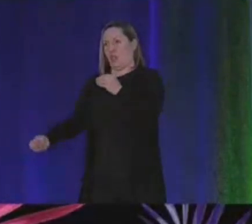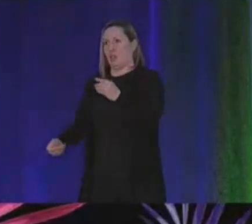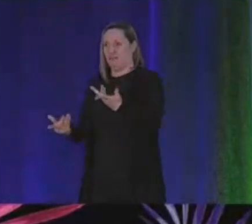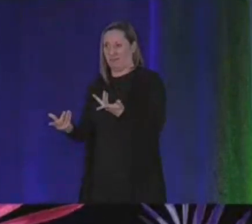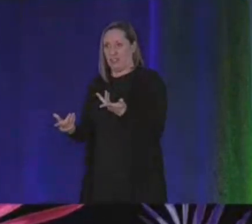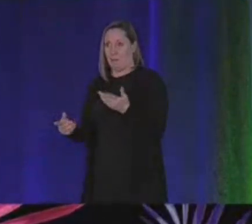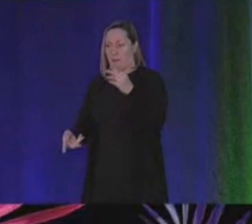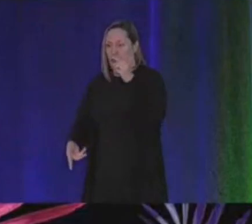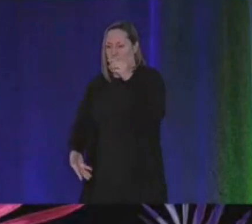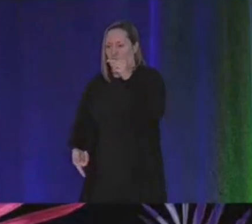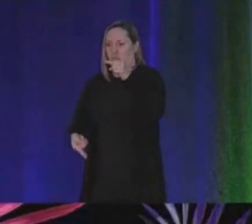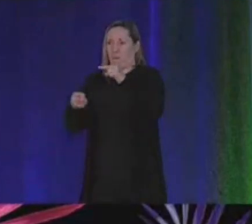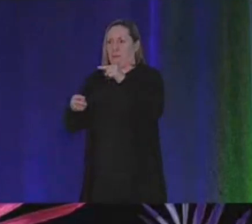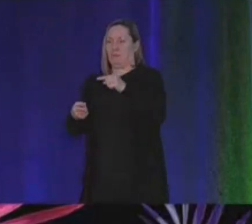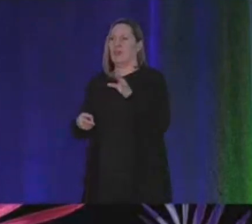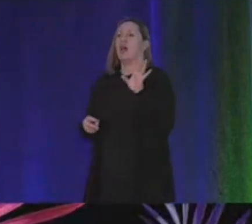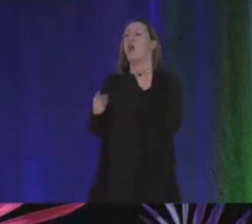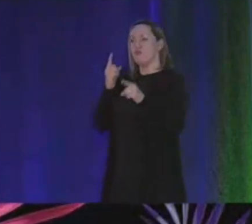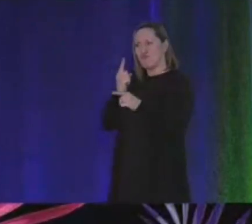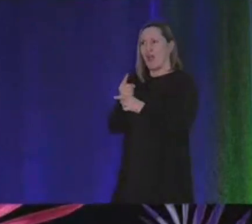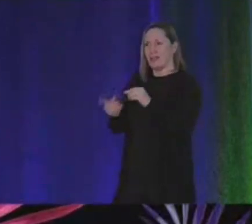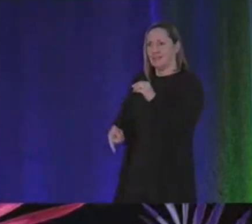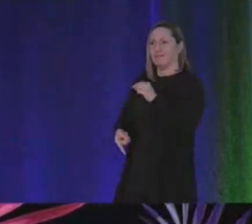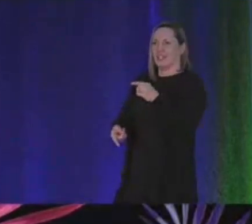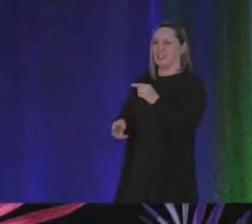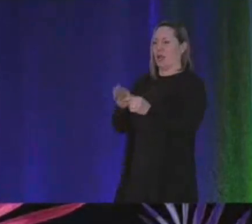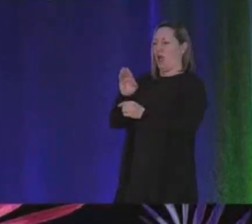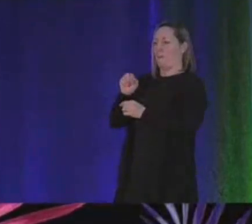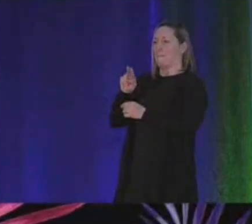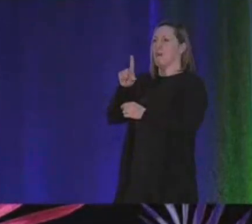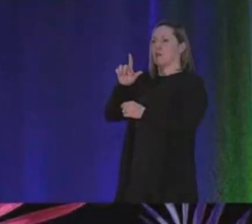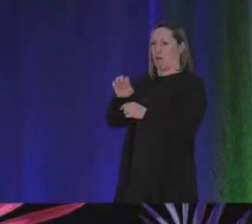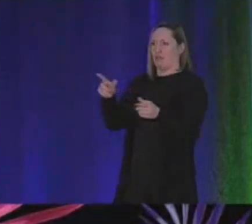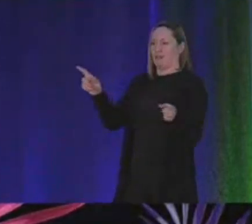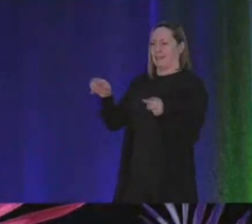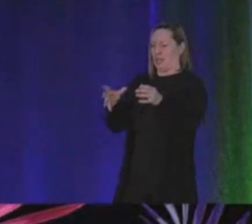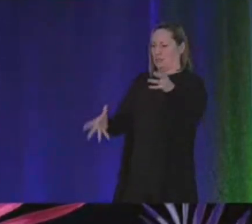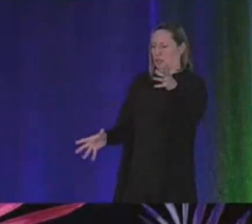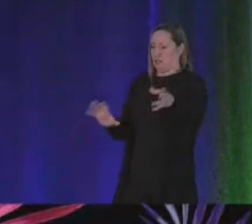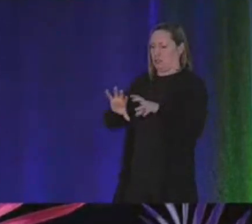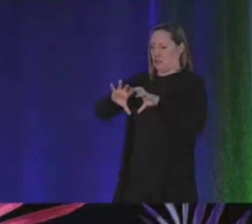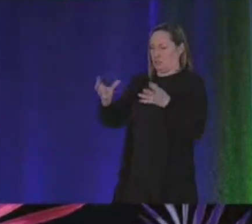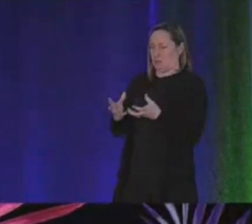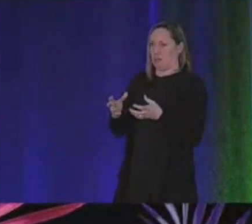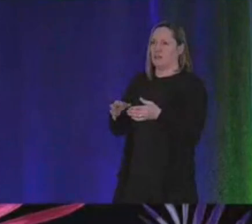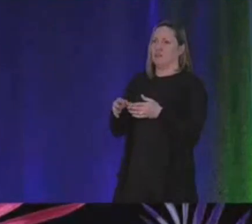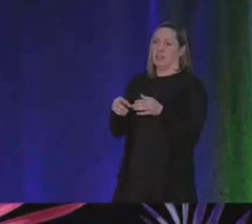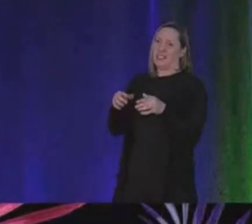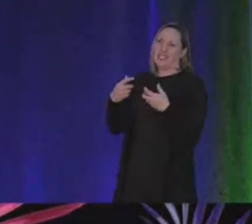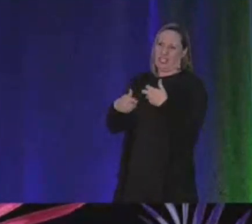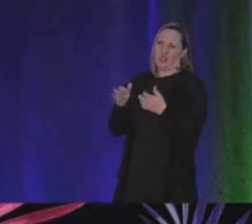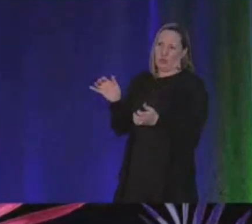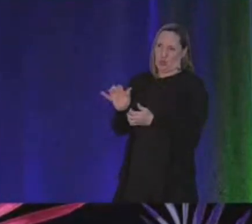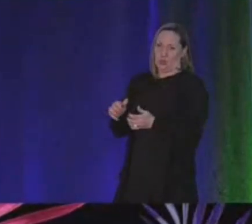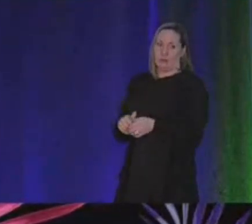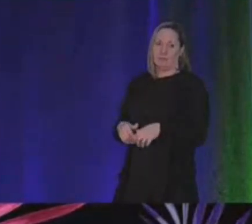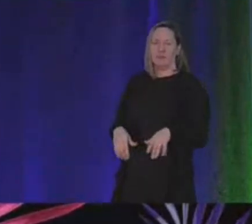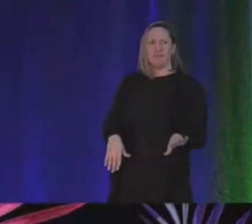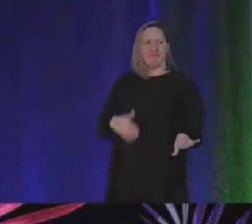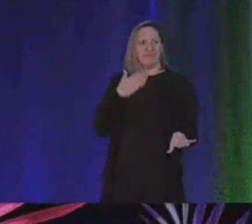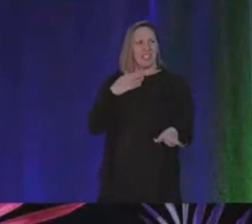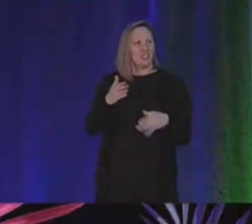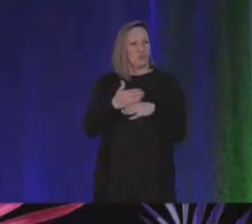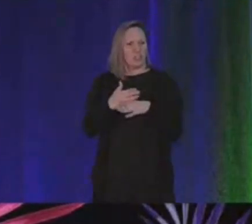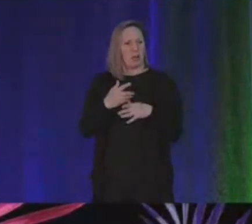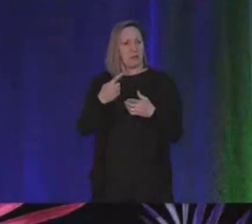Yeah, exactly. It's the bundle size is another issue too. Like if you remove all these, the bundle size is going to shrink too. So. Well, thanks for sharing that. How about we